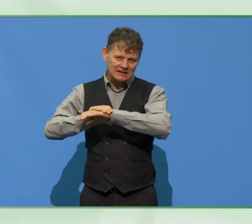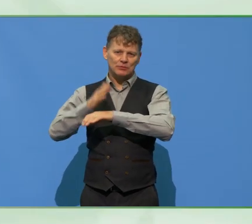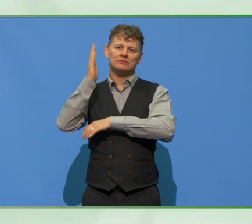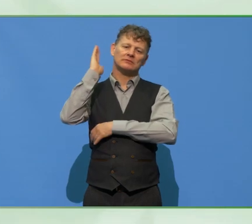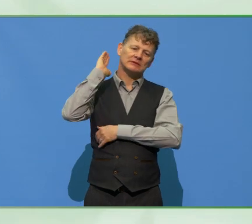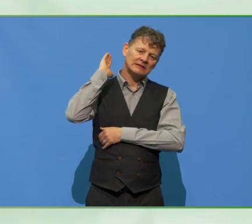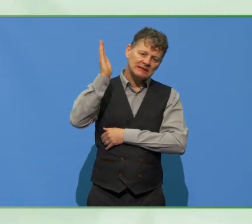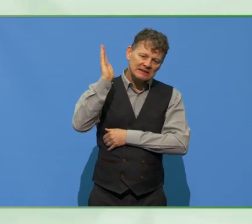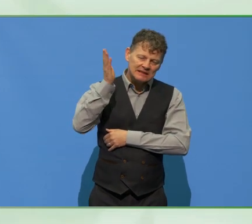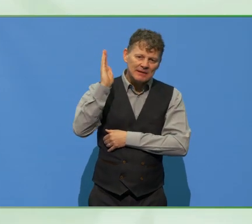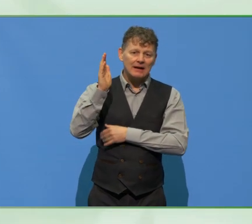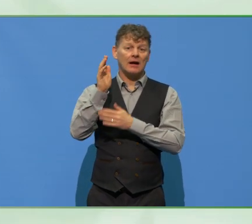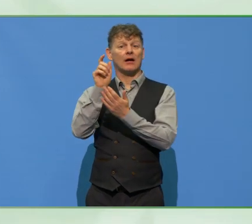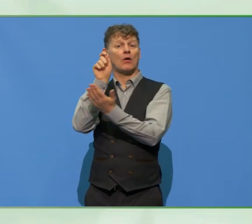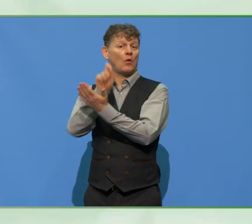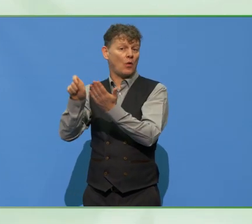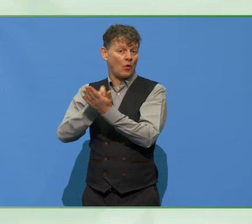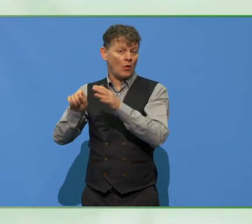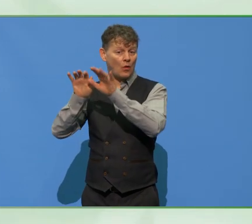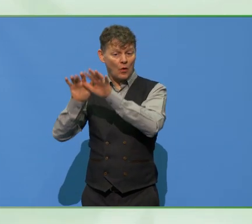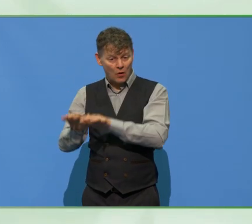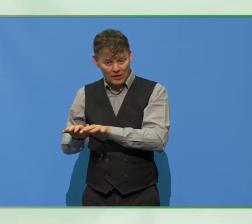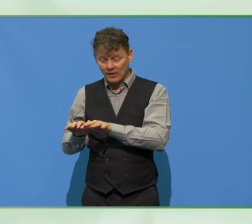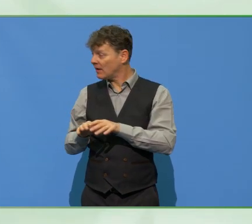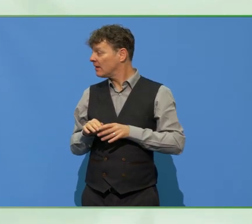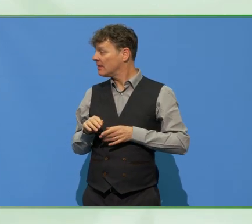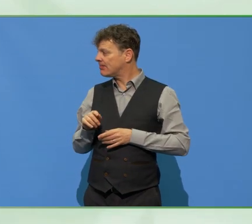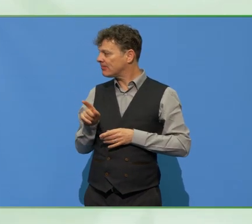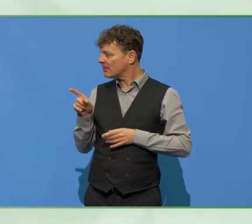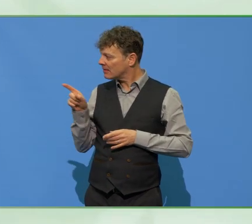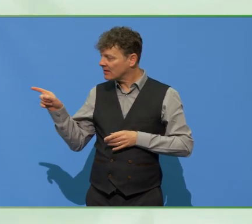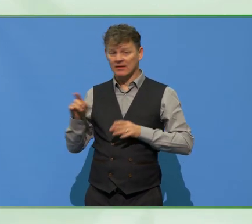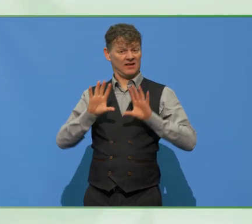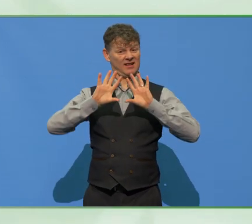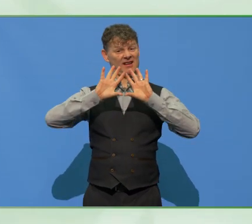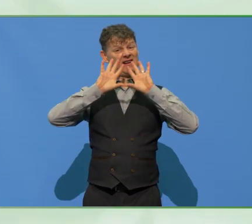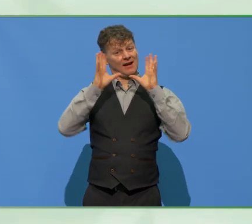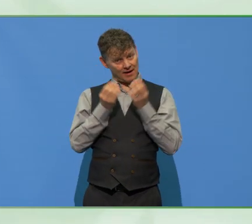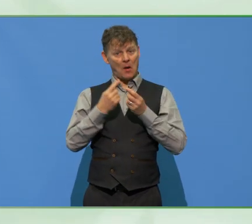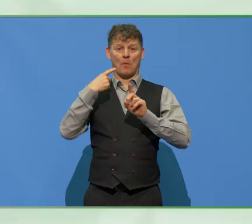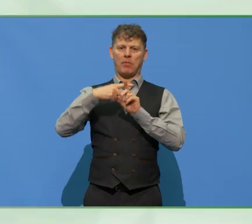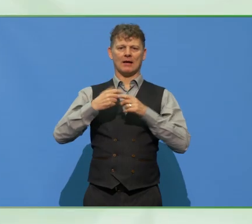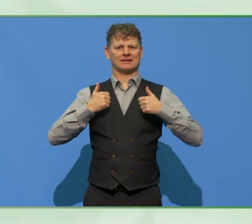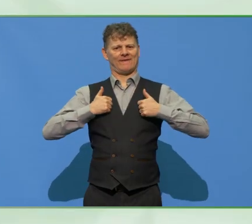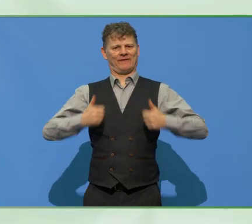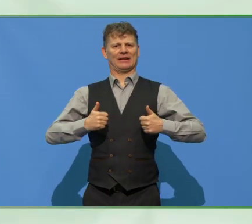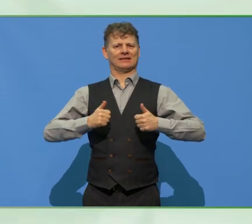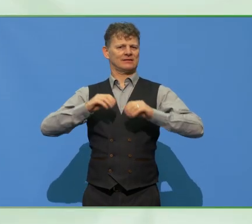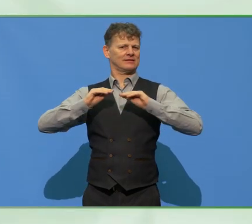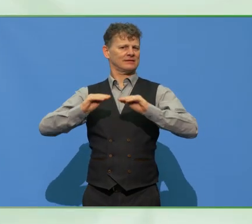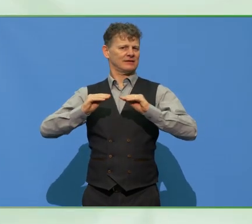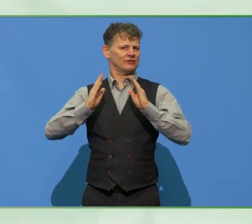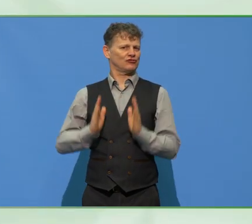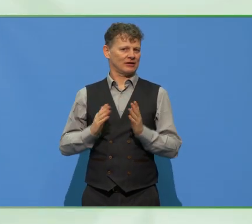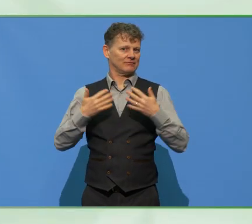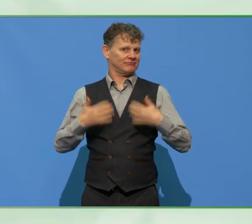author, and yes, she can and does do it all, also a fitness instructor. I'm happy to have her here